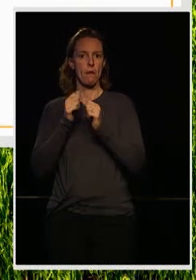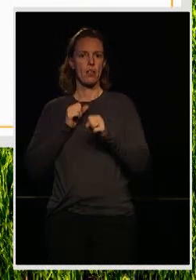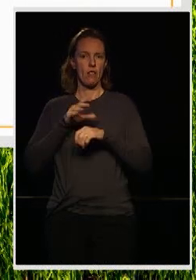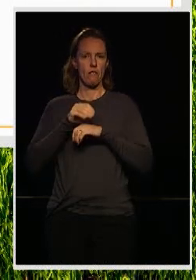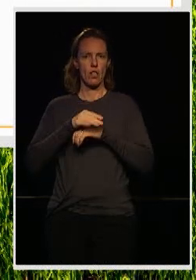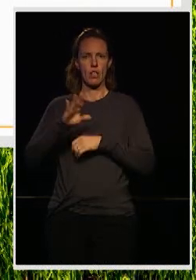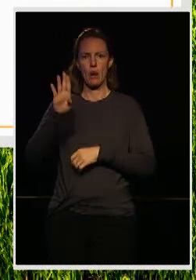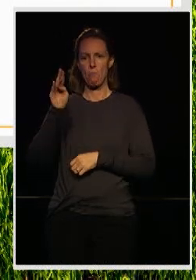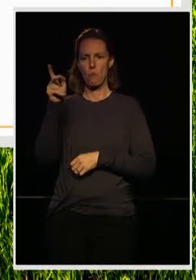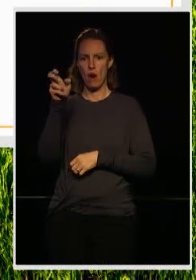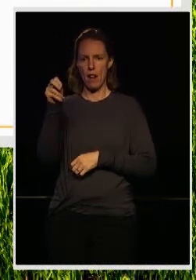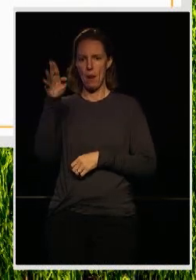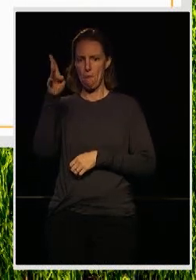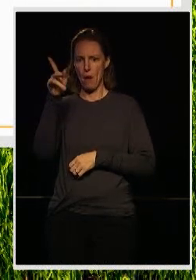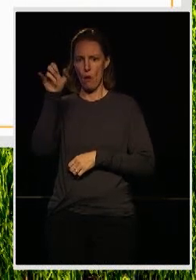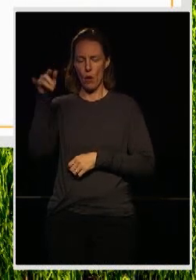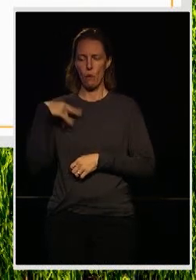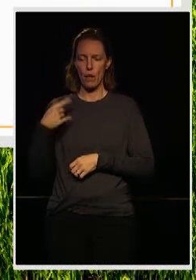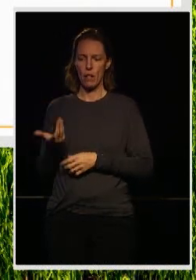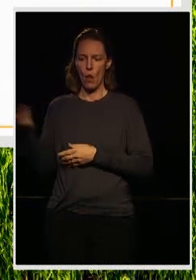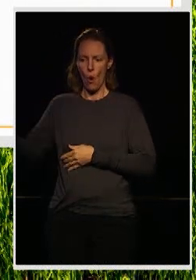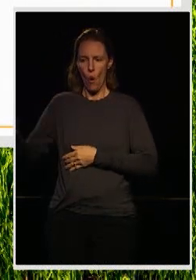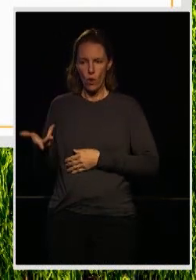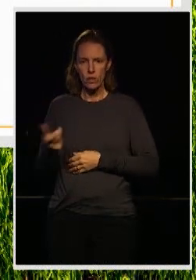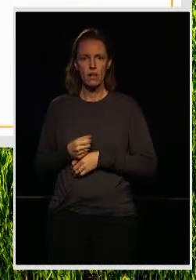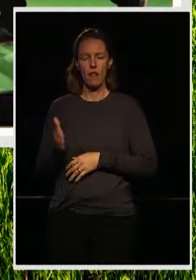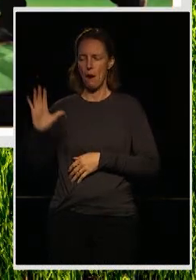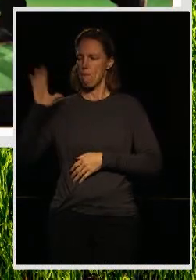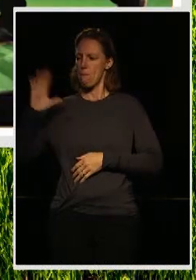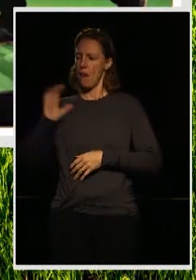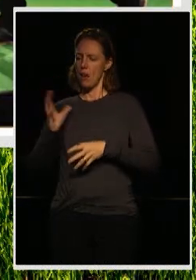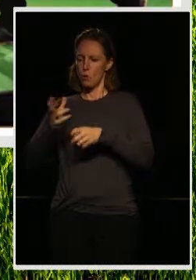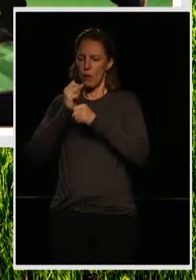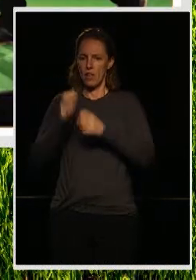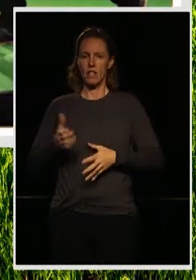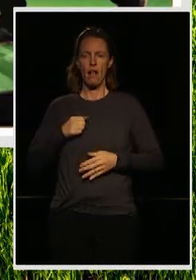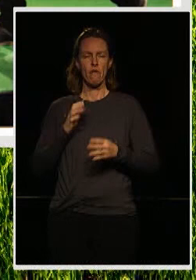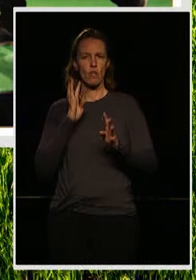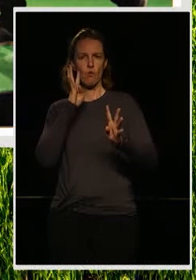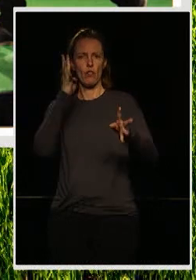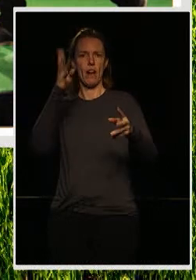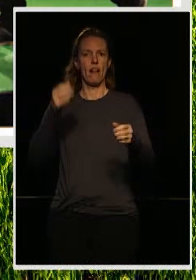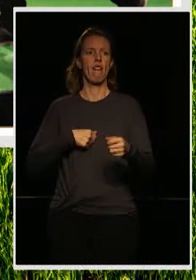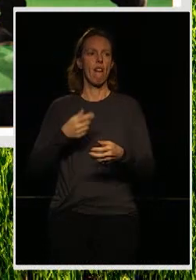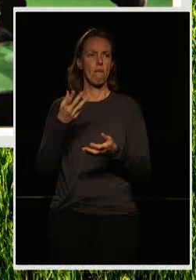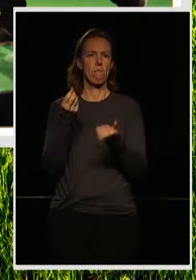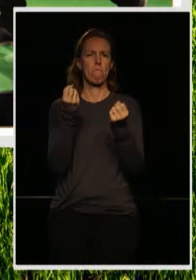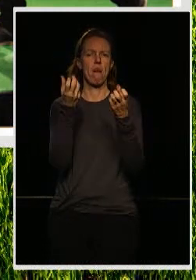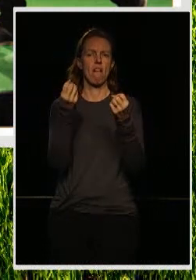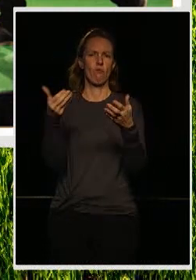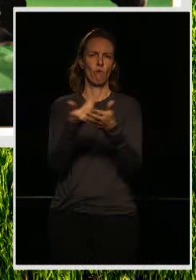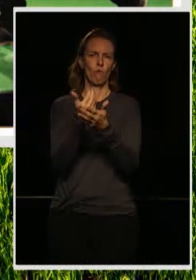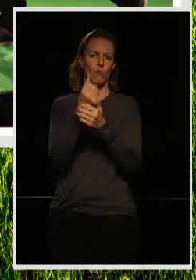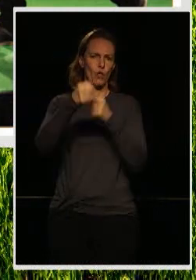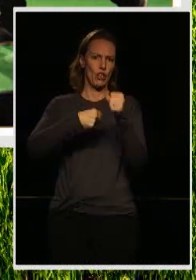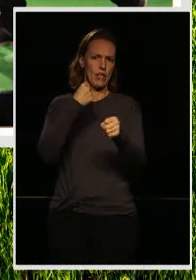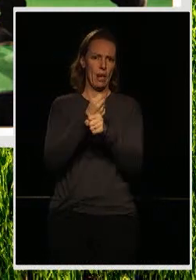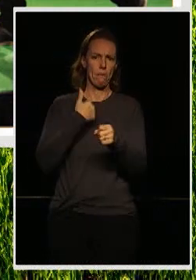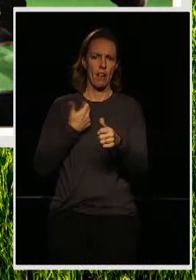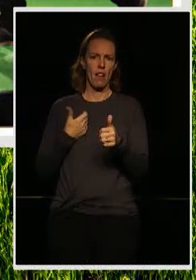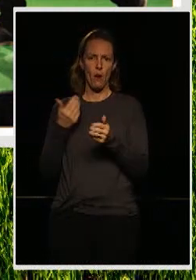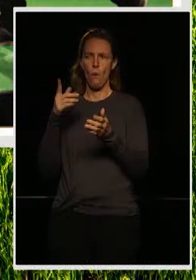the live pitch. Our past winners have created hundreds of new jobs in the Grow New York region and attracted the follow-on of over